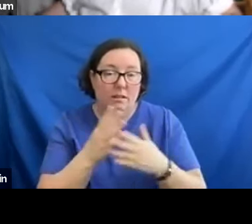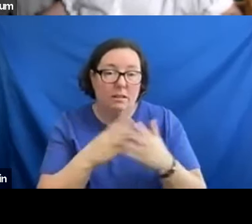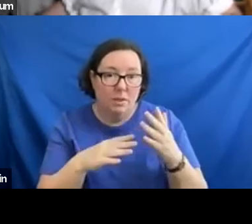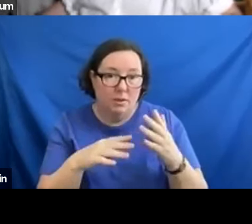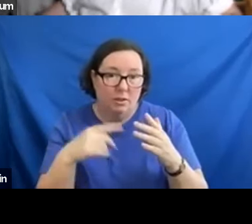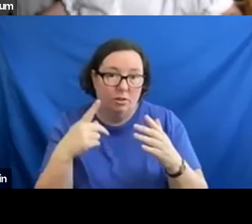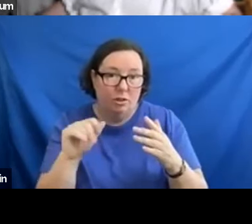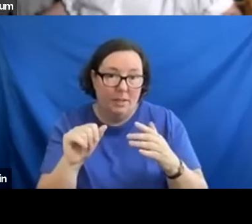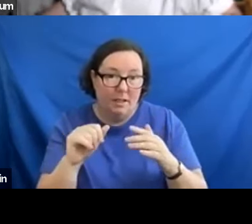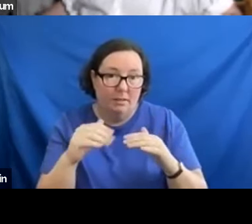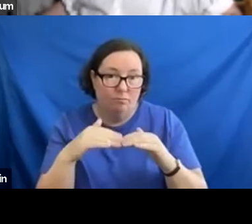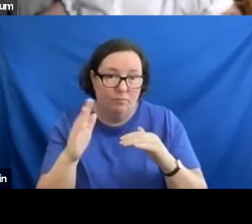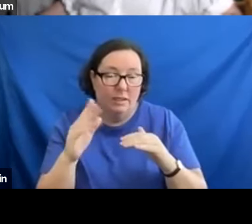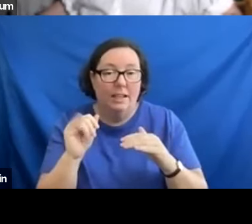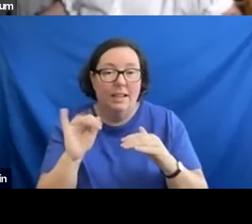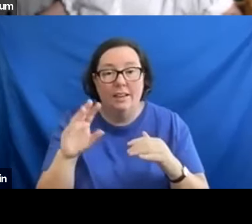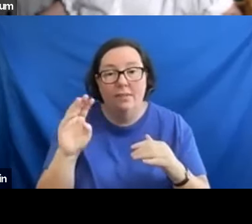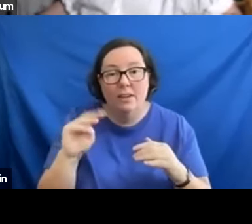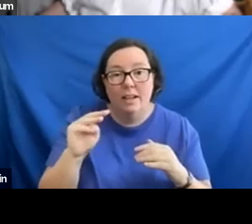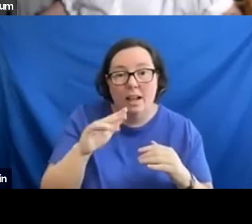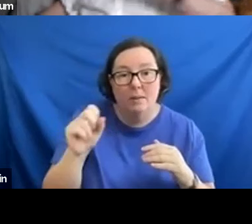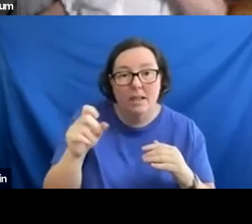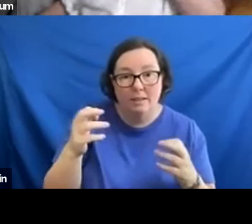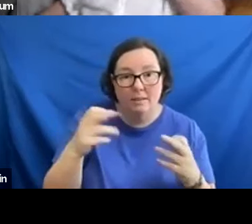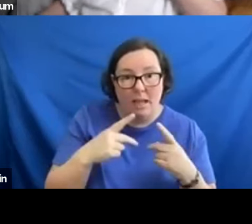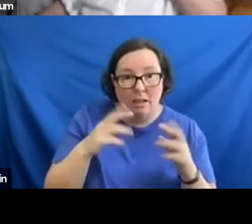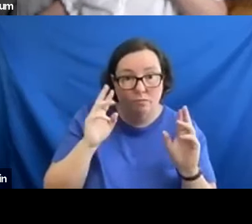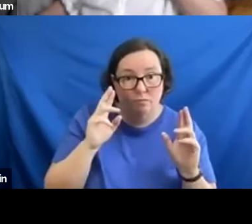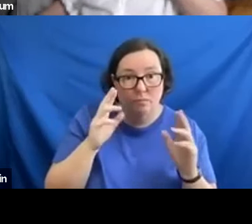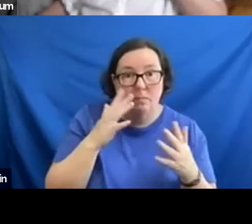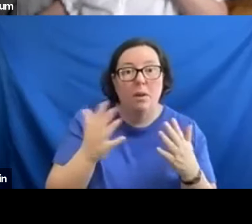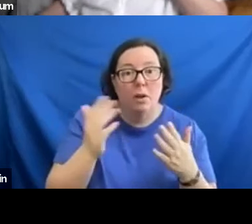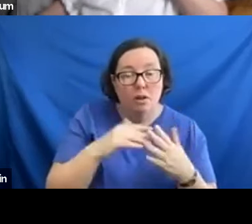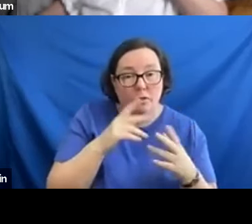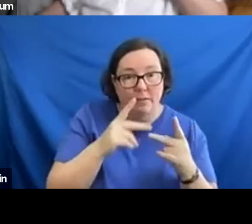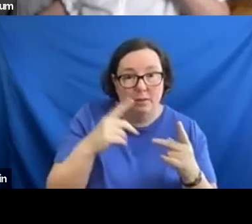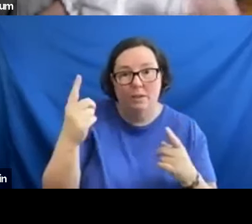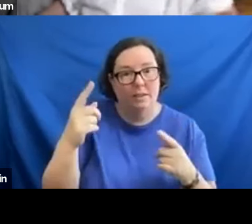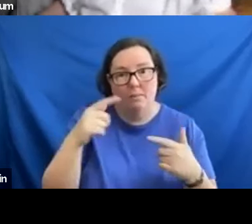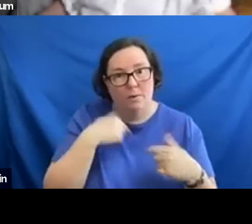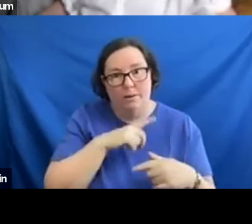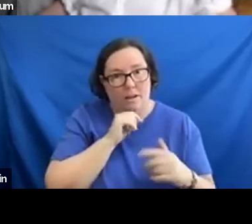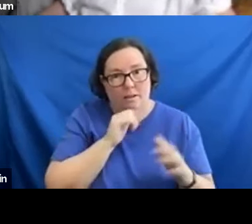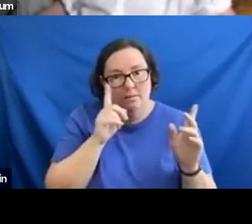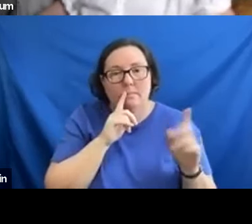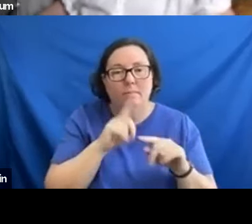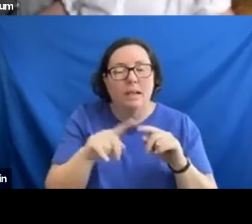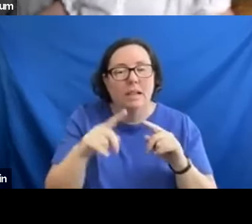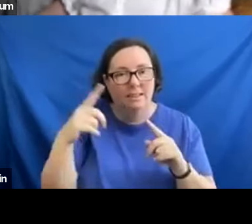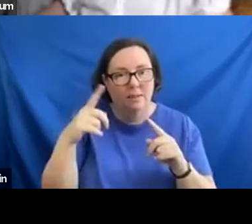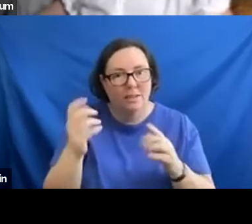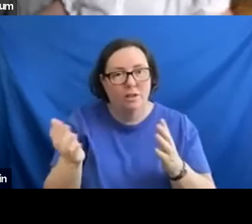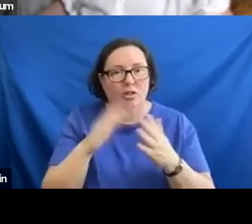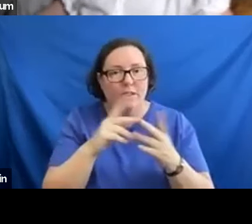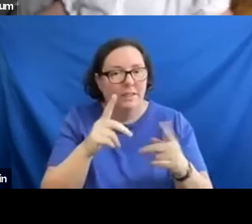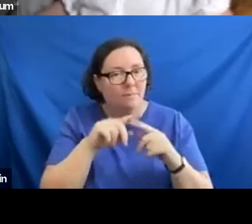It's my hope that if the MCAS ever come back, that we may want to revisit, or someone may want to revisit that, but we don't have that